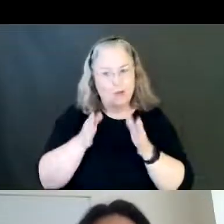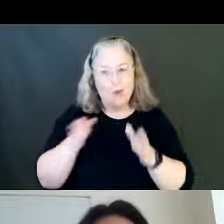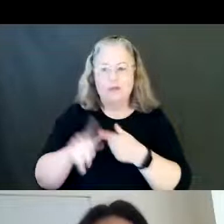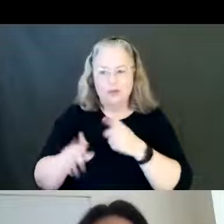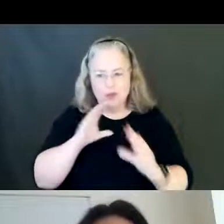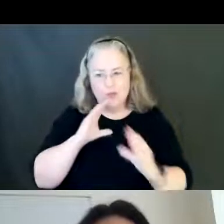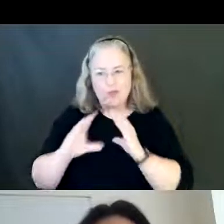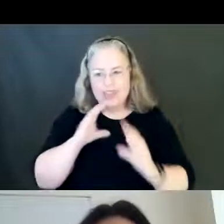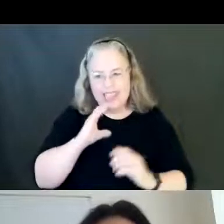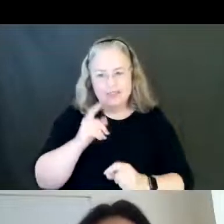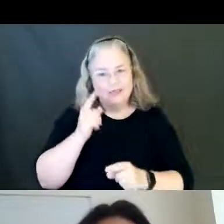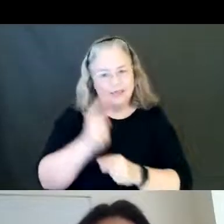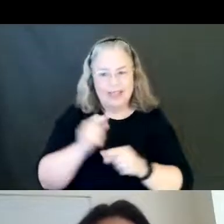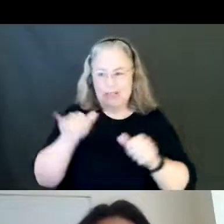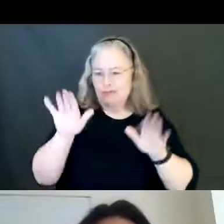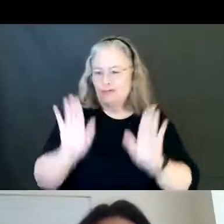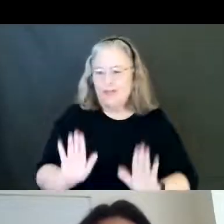communicate. That's great.